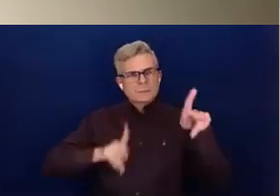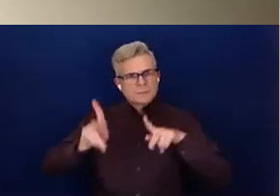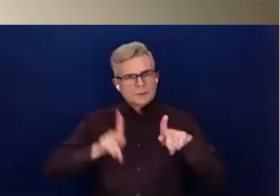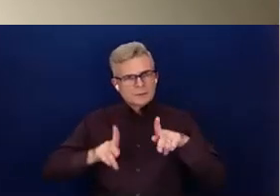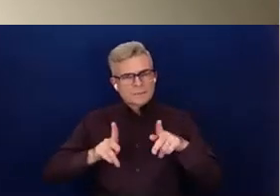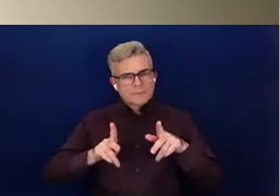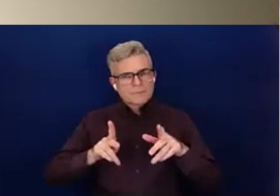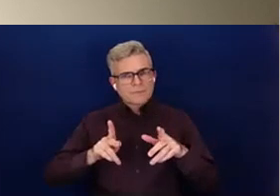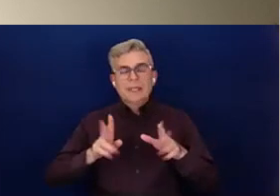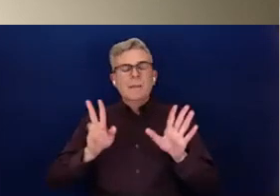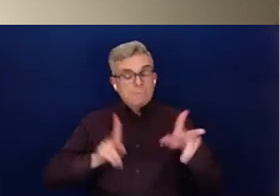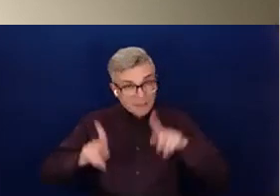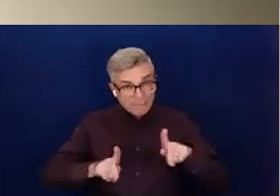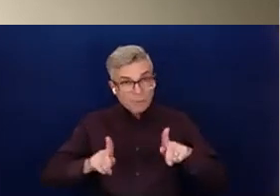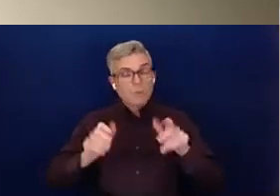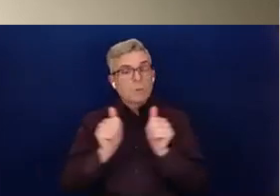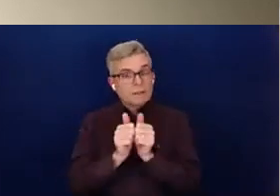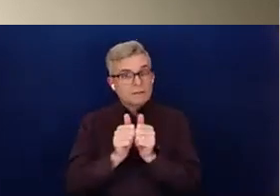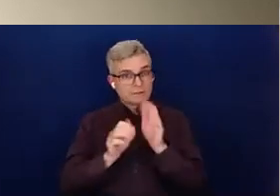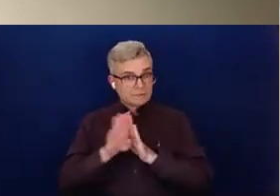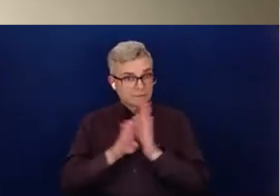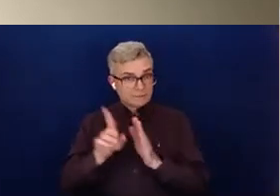developmental disabilities are serving on that committee.